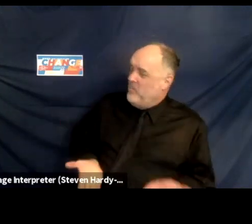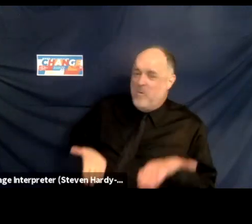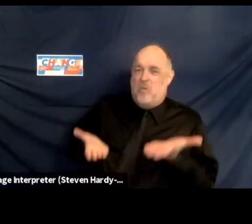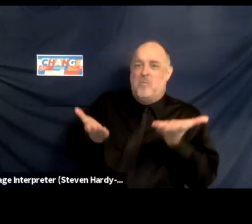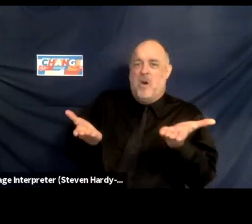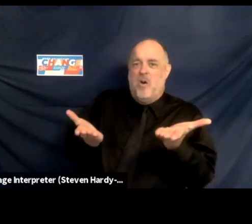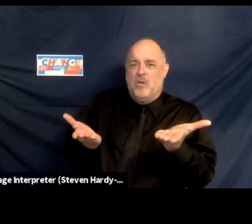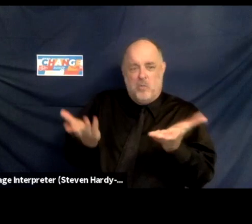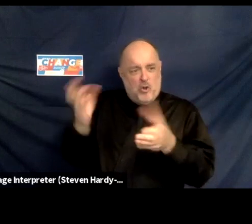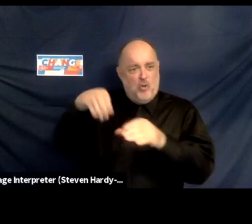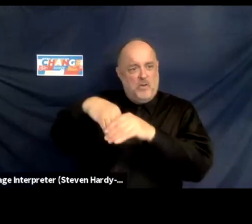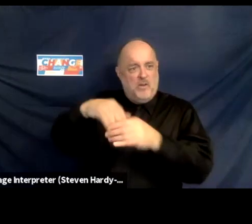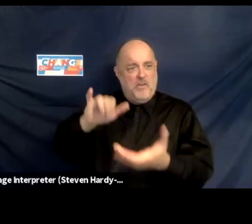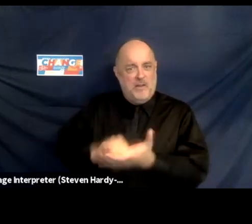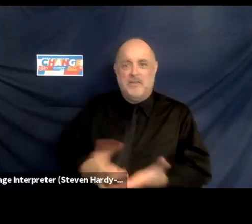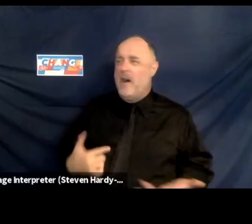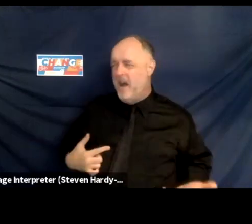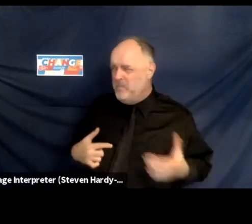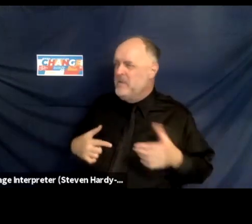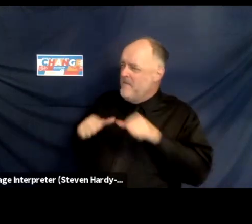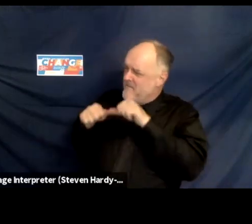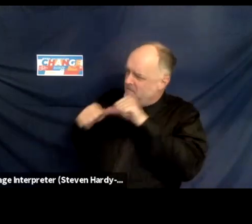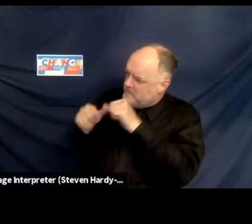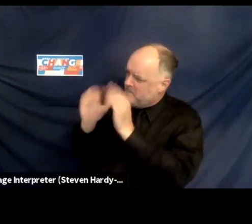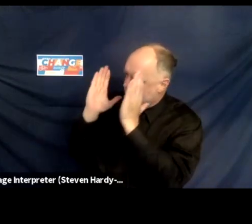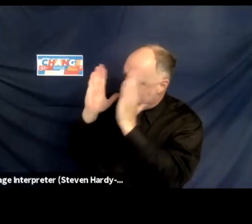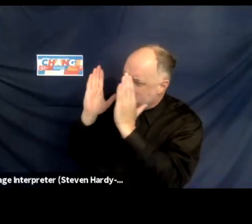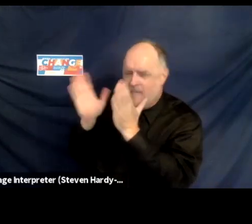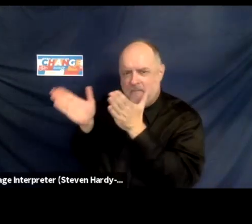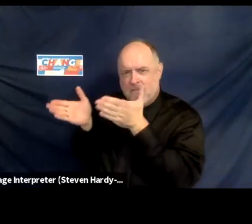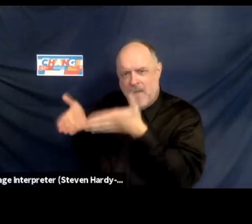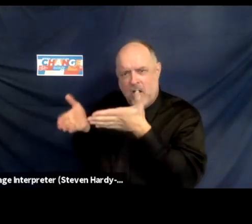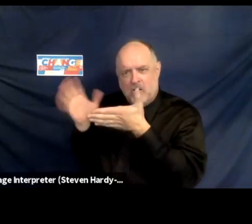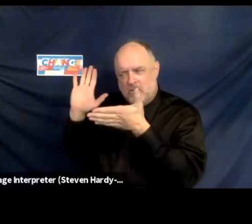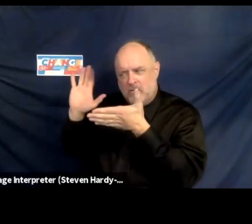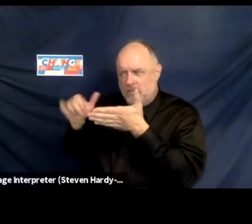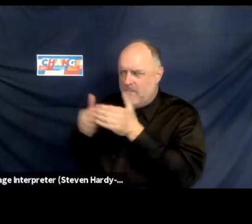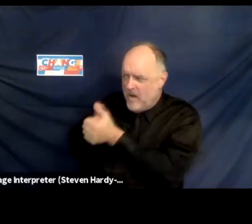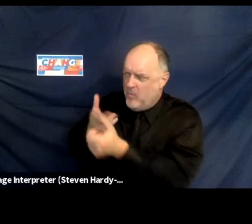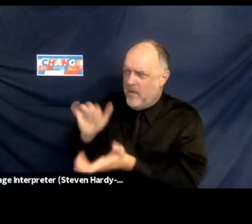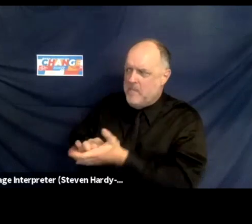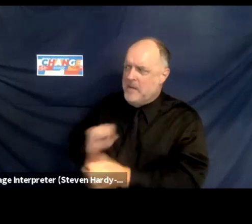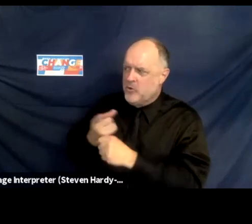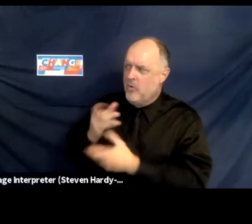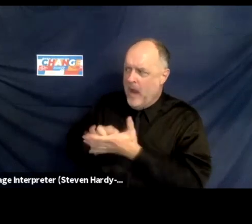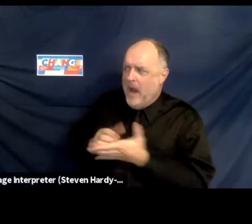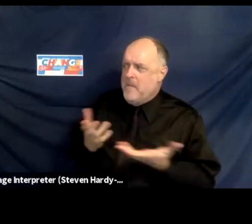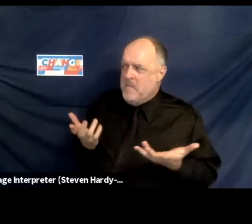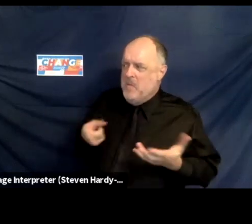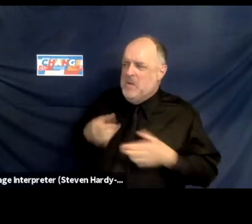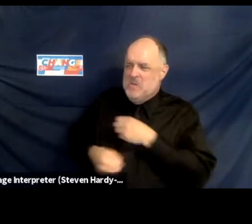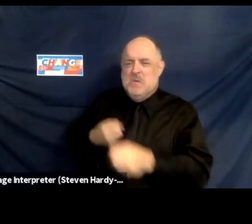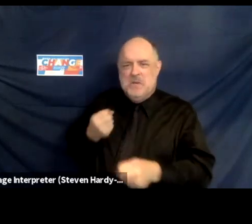proposals were included. So I will be keenly following that effort this year to ensure that